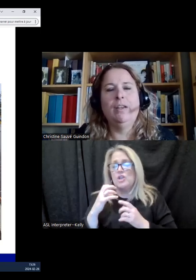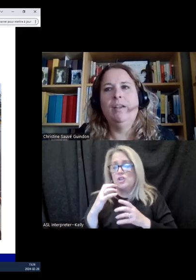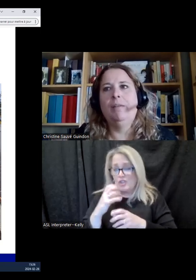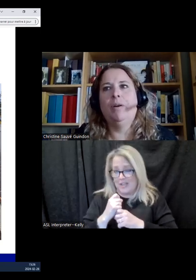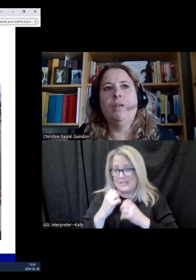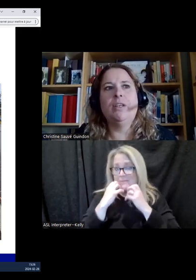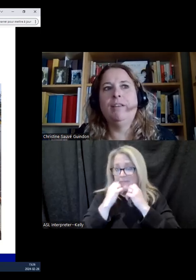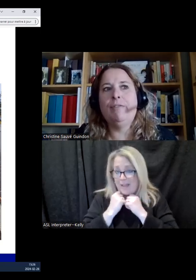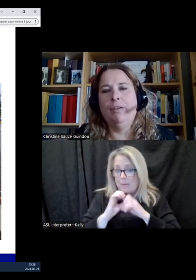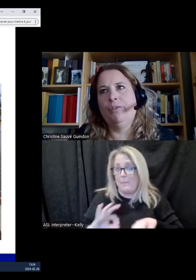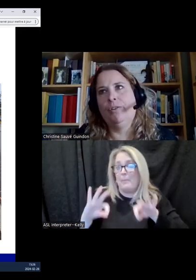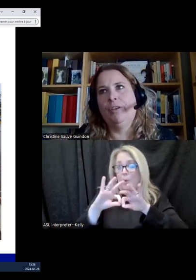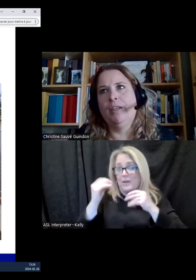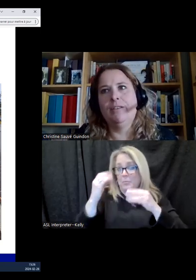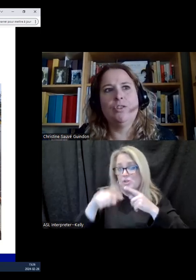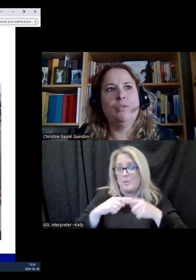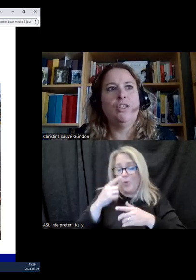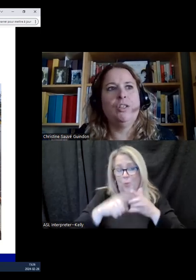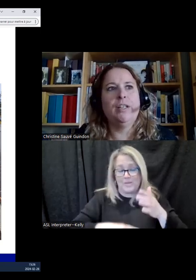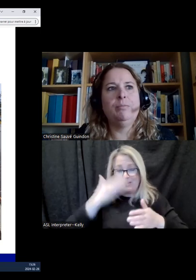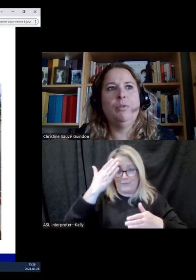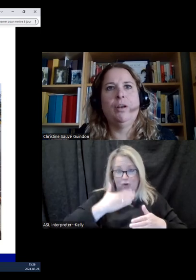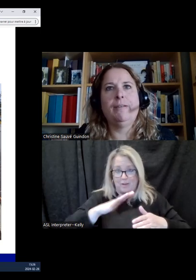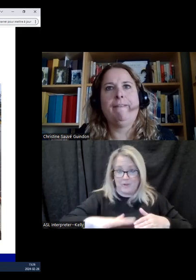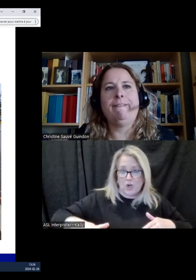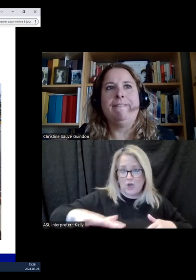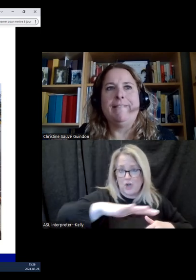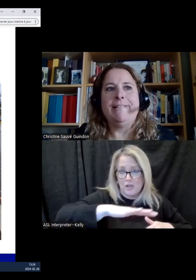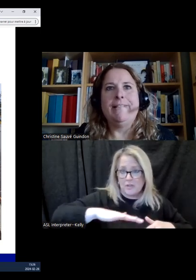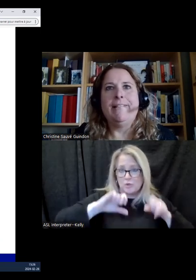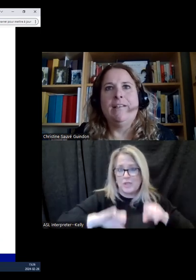information about what's in front of her and so that she can explore.